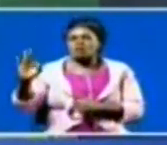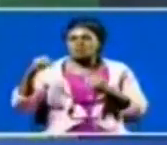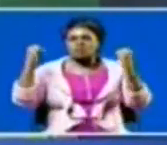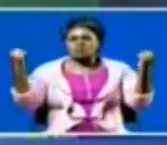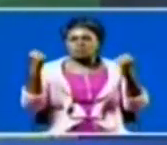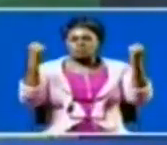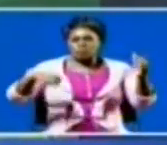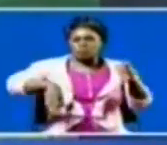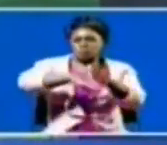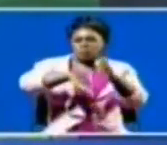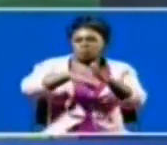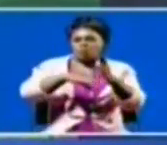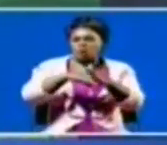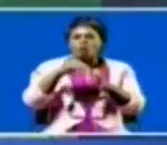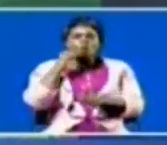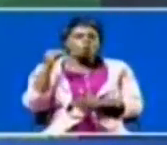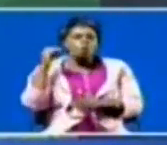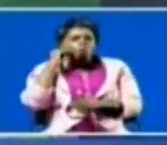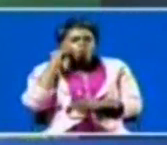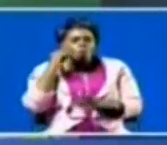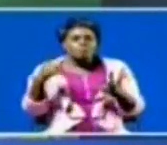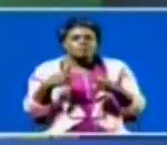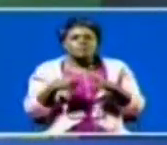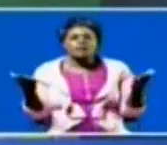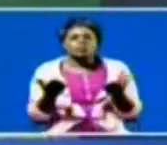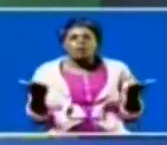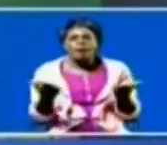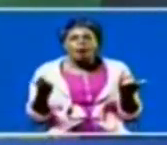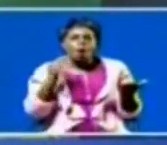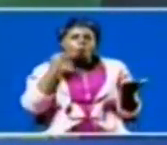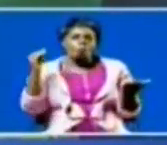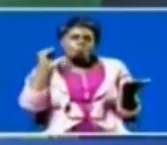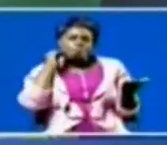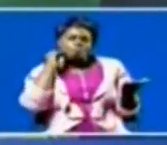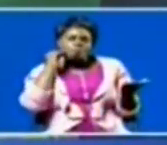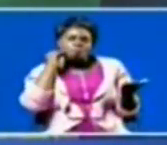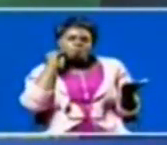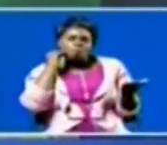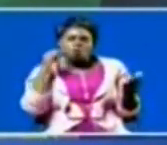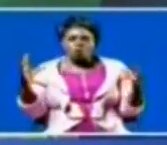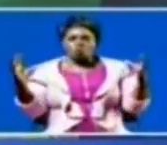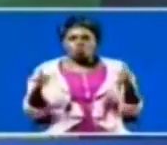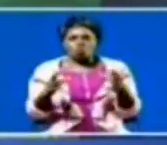Champions League match, which is the home match. We are starting at home. And